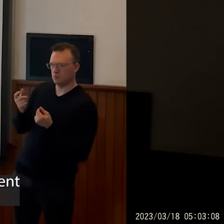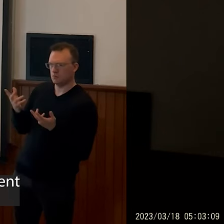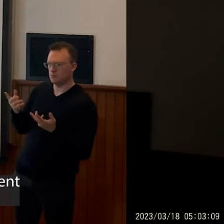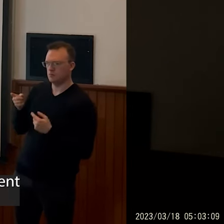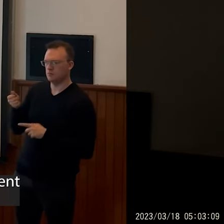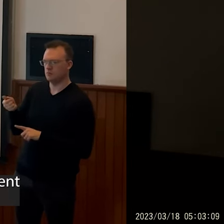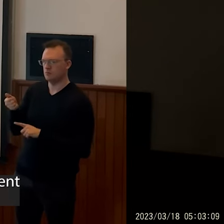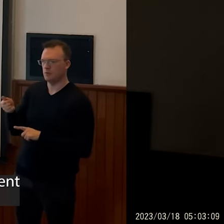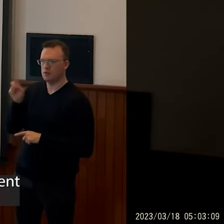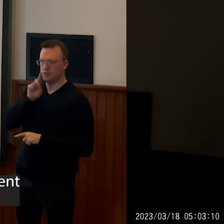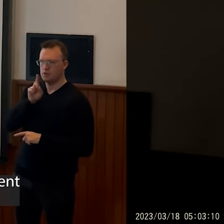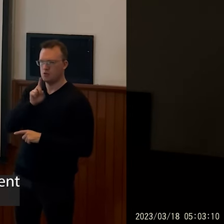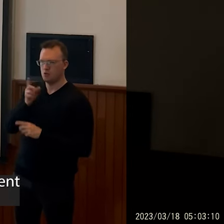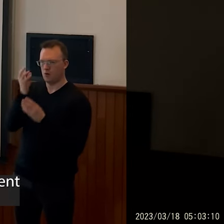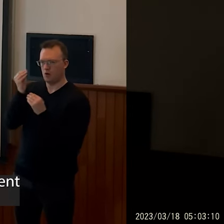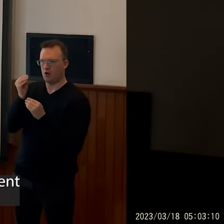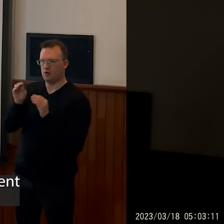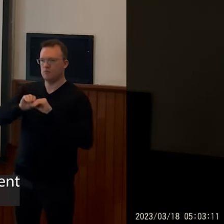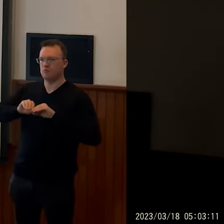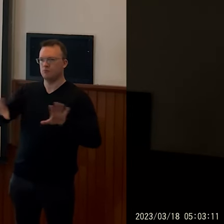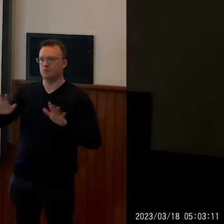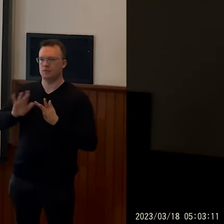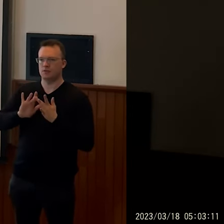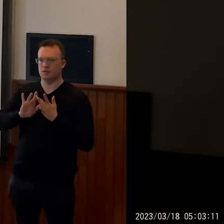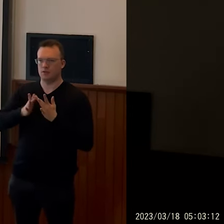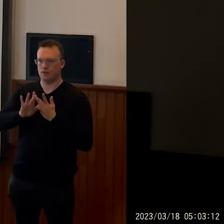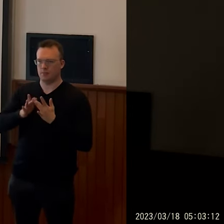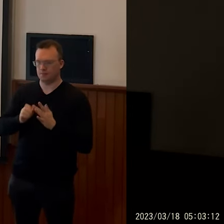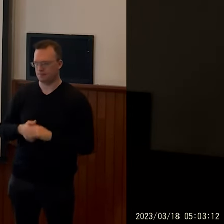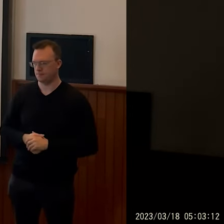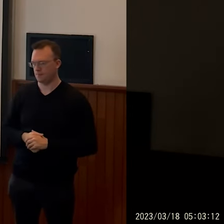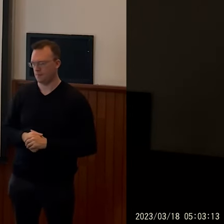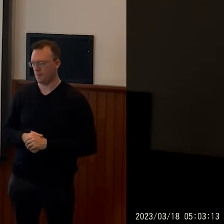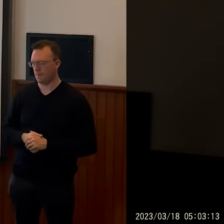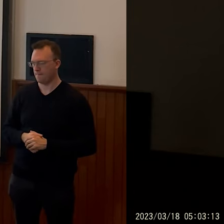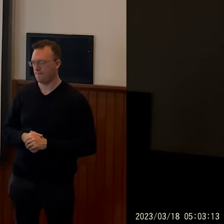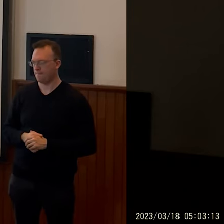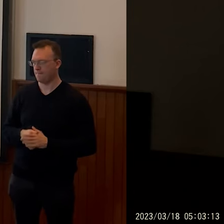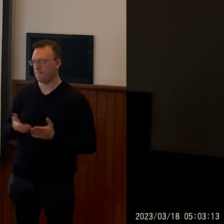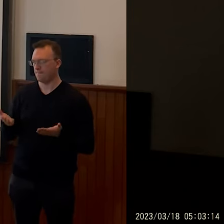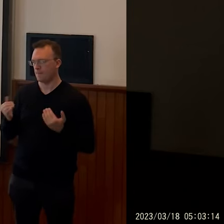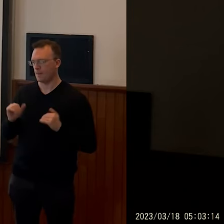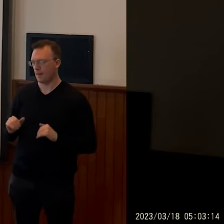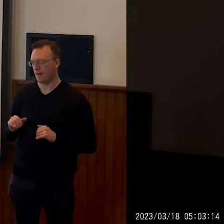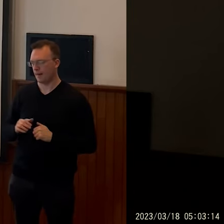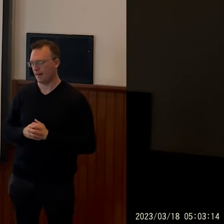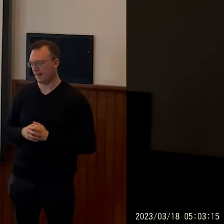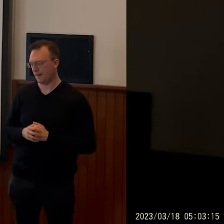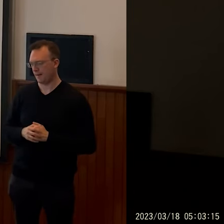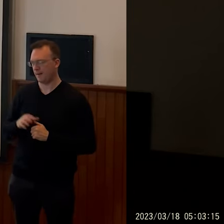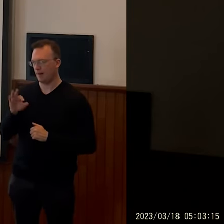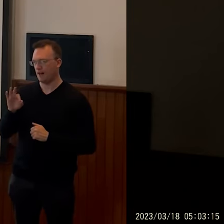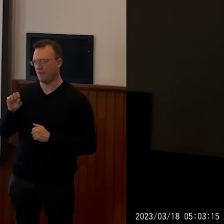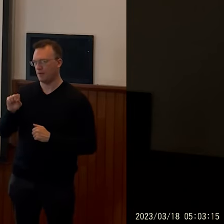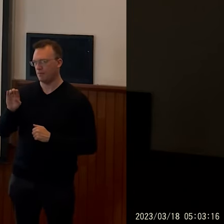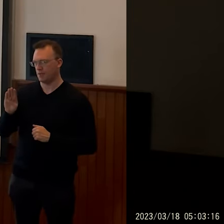the sexual content onto the web, on the web. And there's a case of